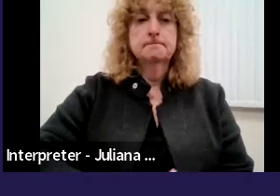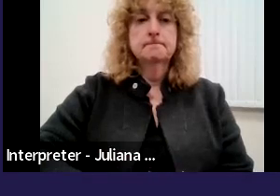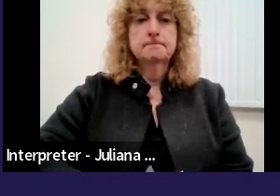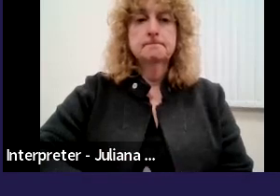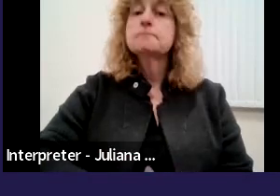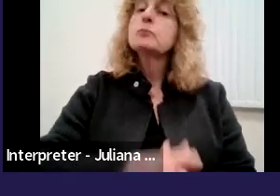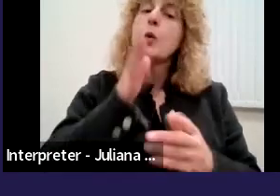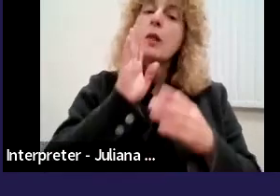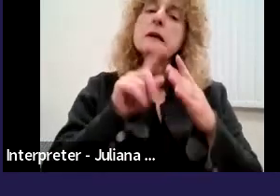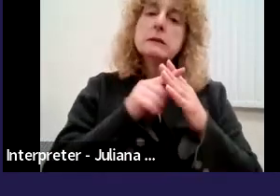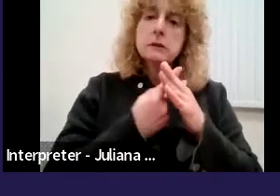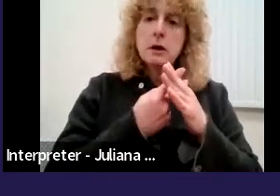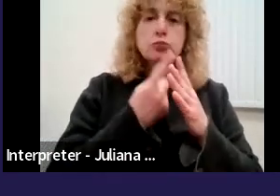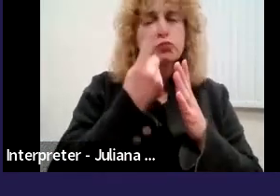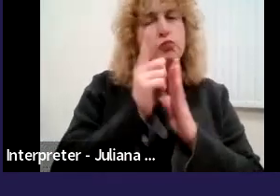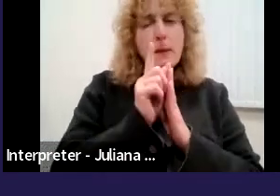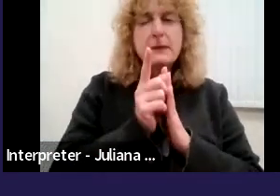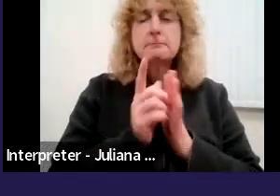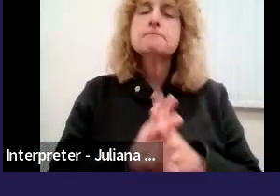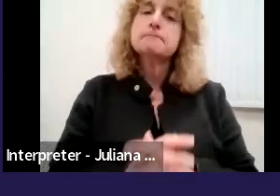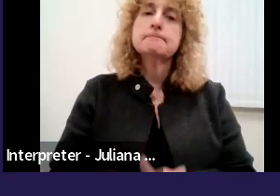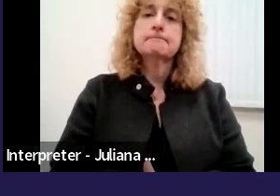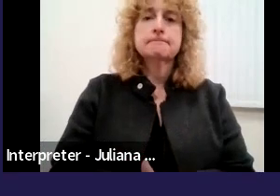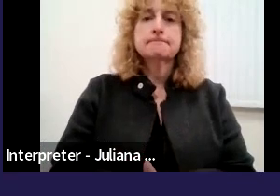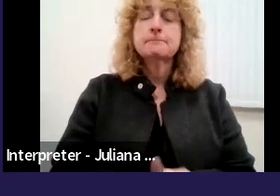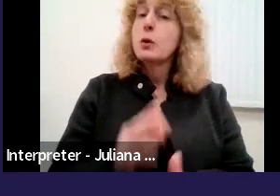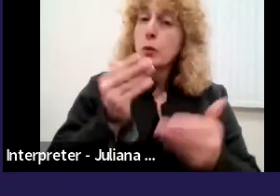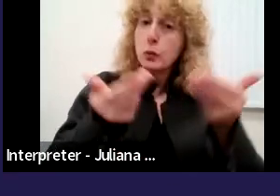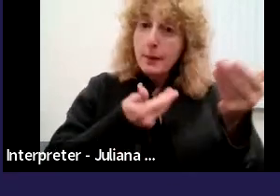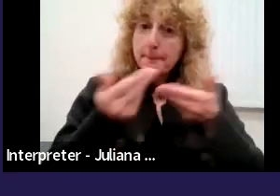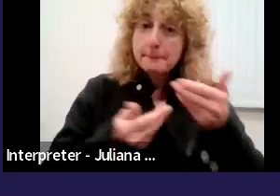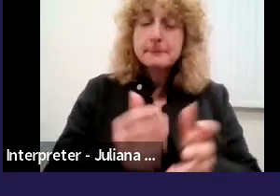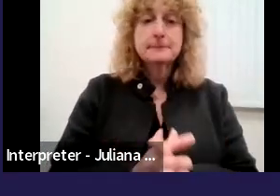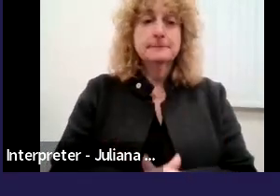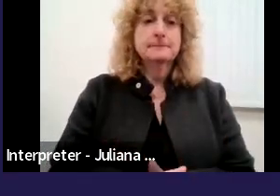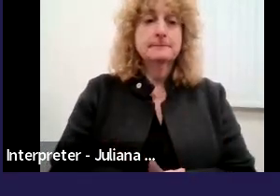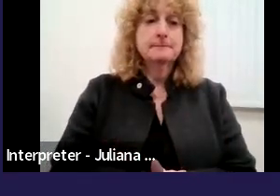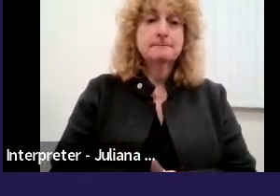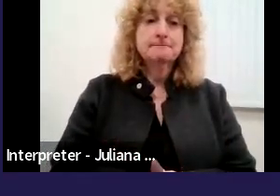We'll be starting in just 1 minute. Welcome.